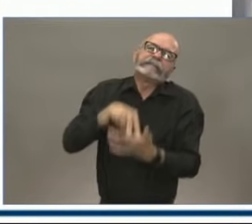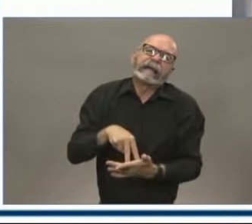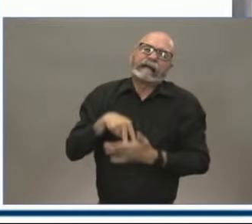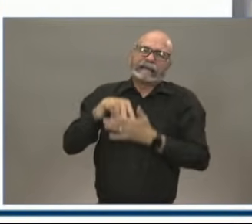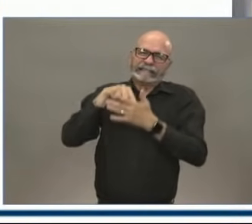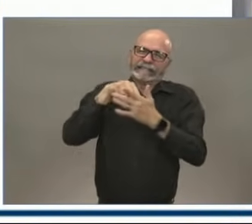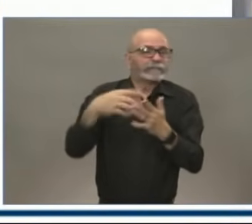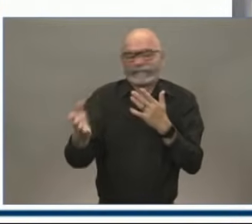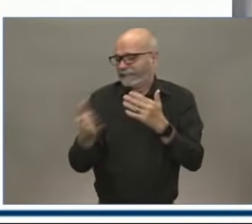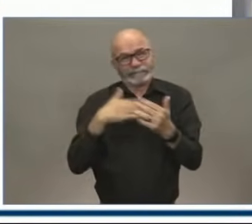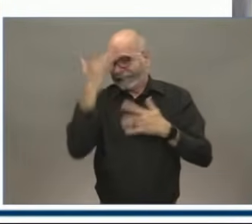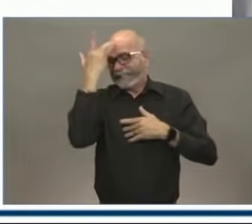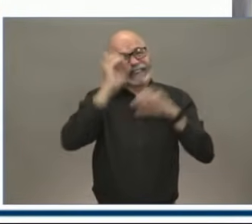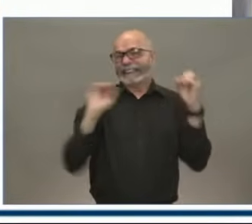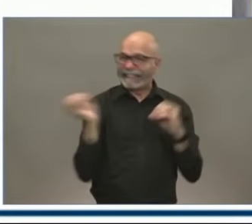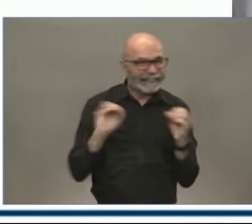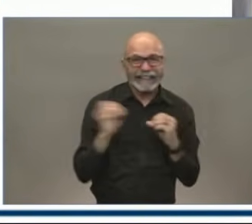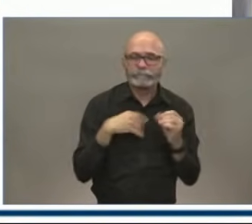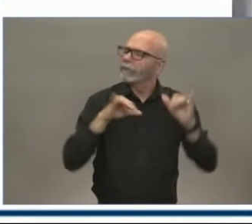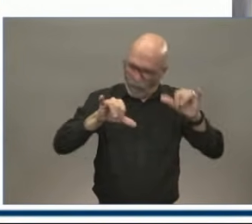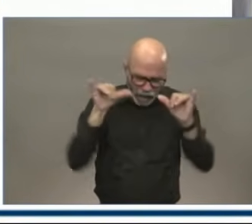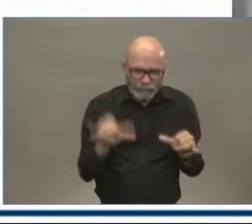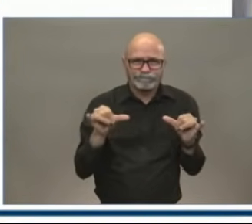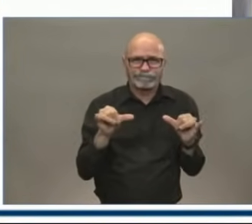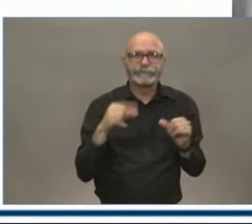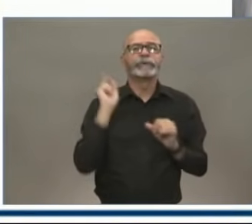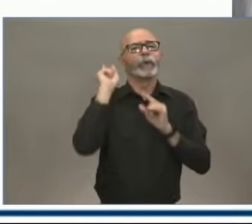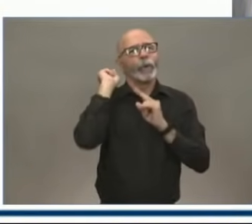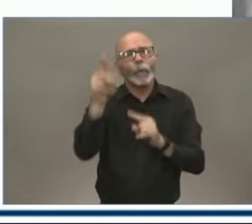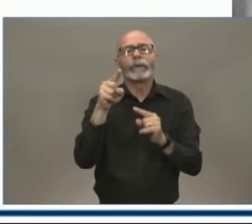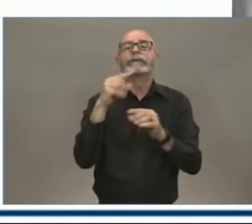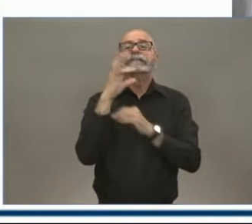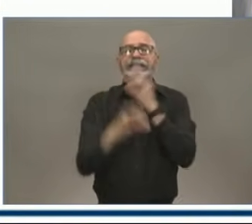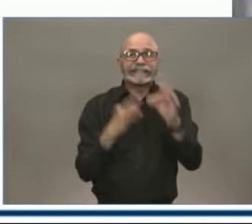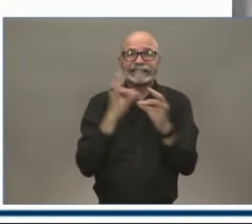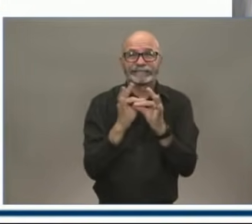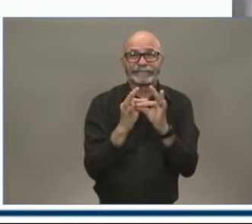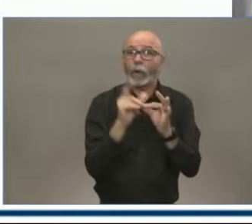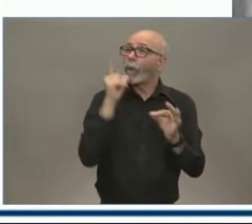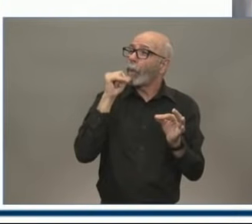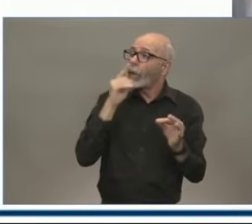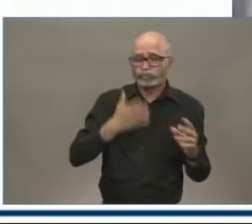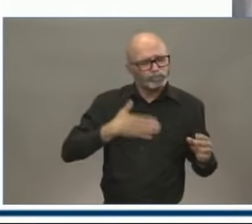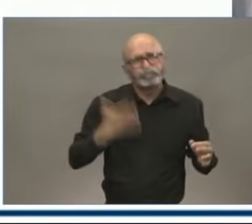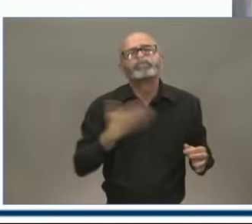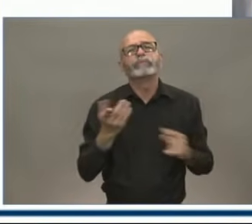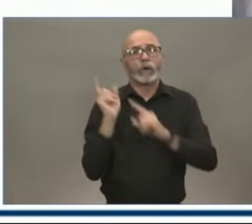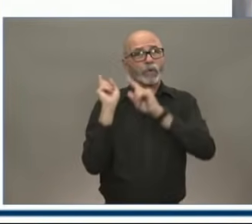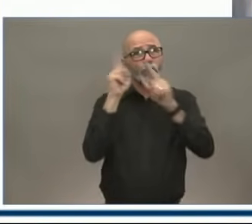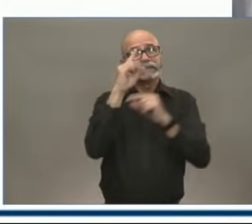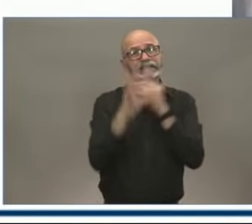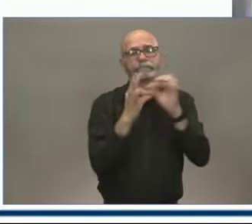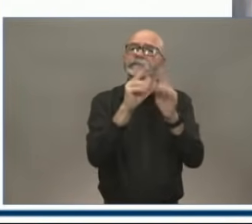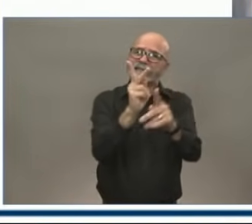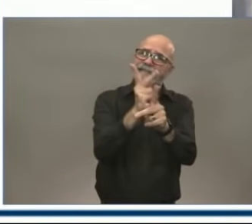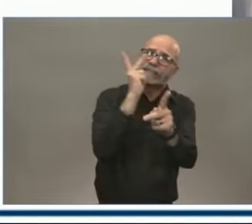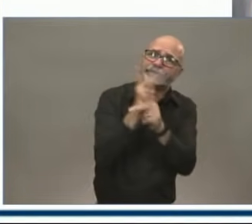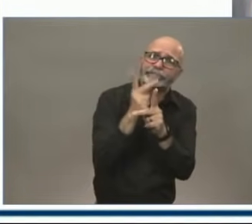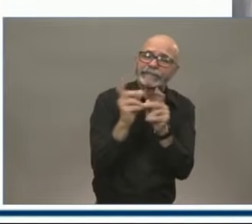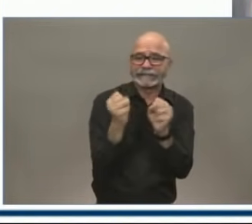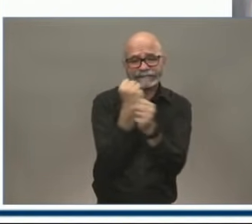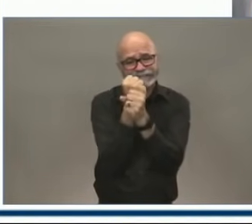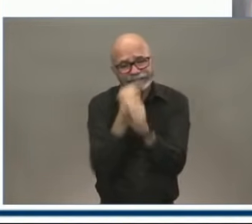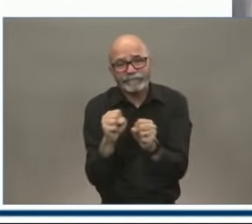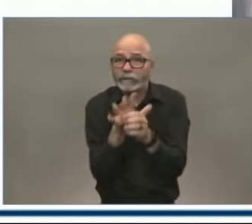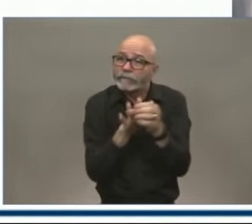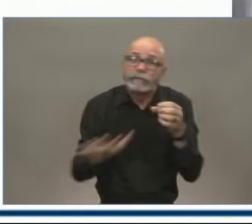But by getting tested, you are helping those around you and you are keeping your community safe. This rapid